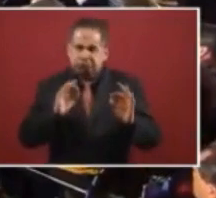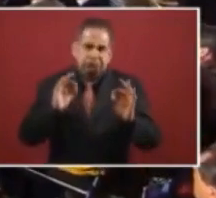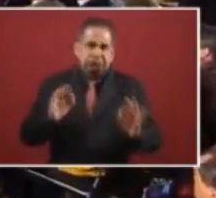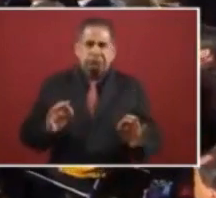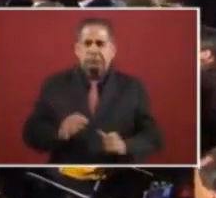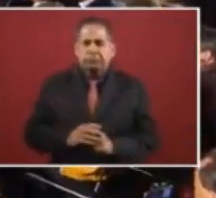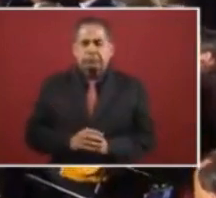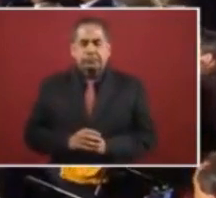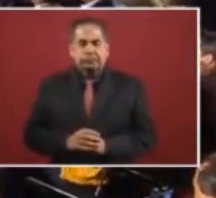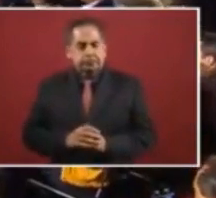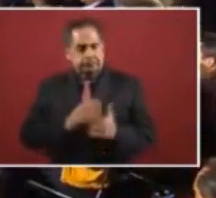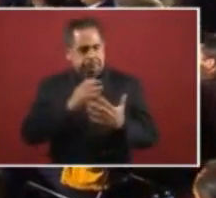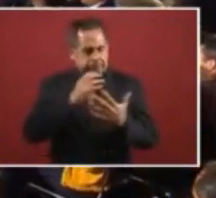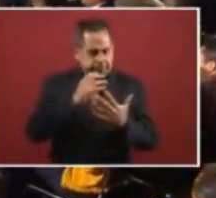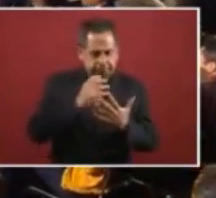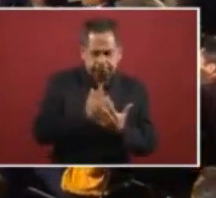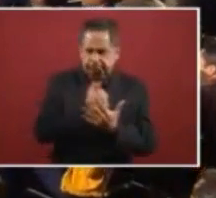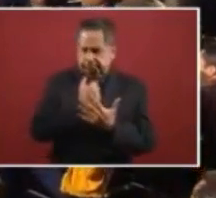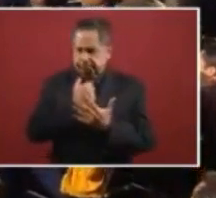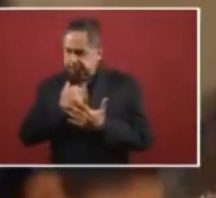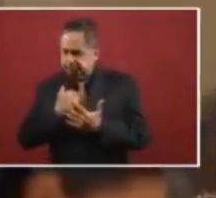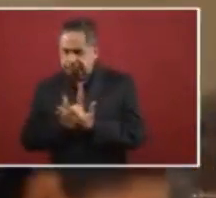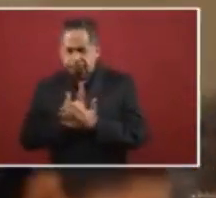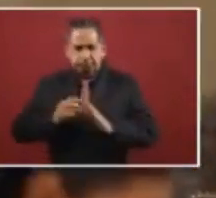You've come to a great agreement.